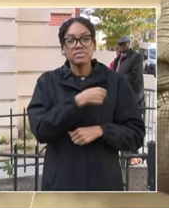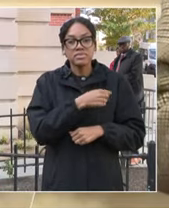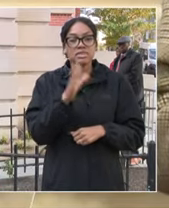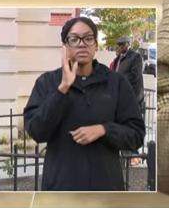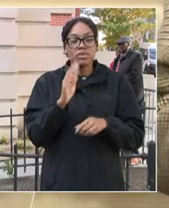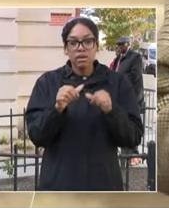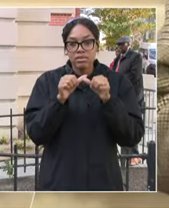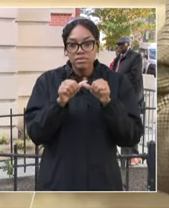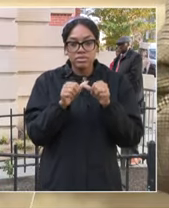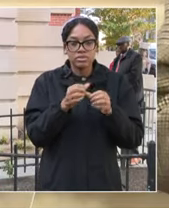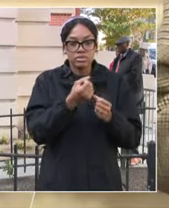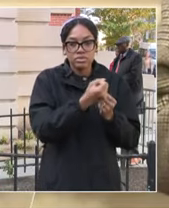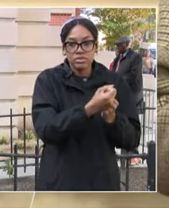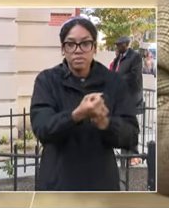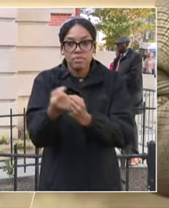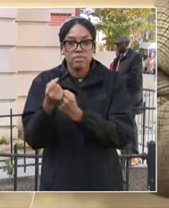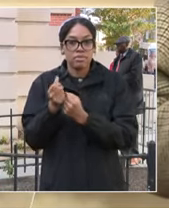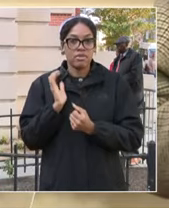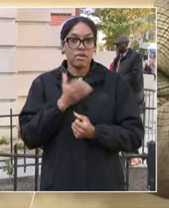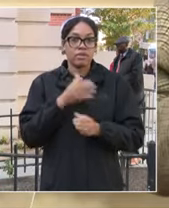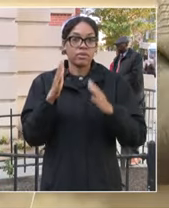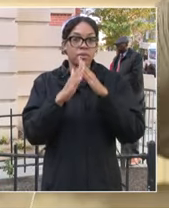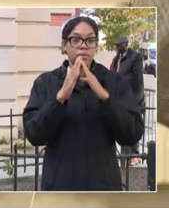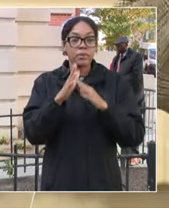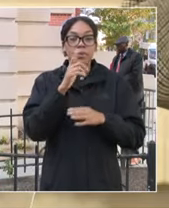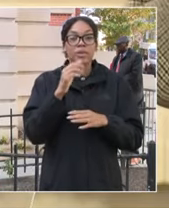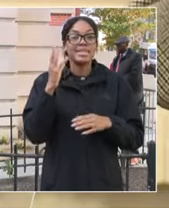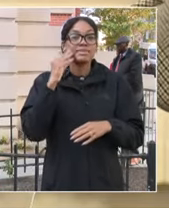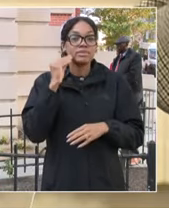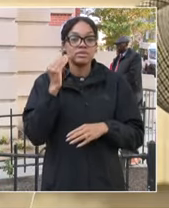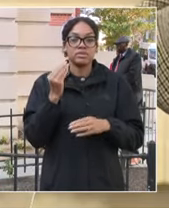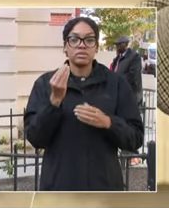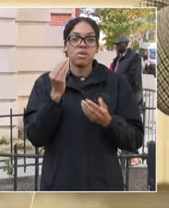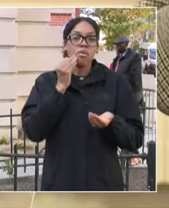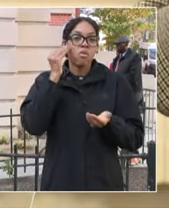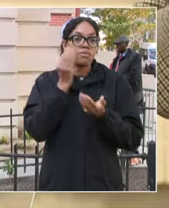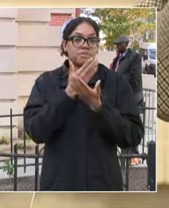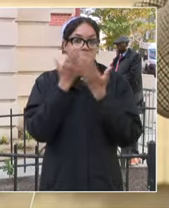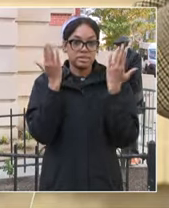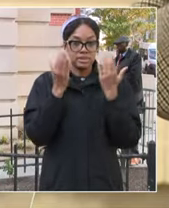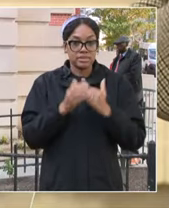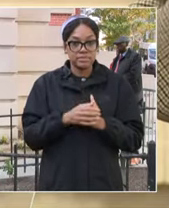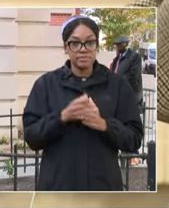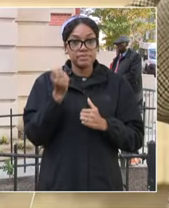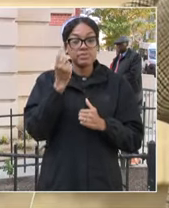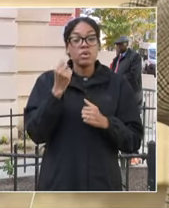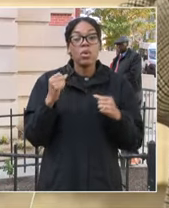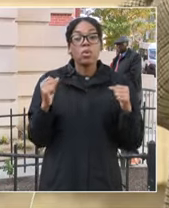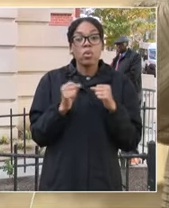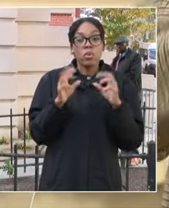experiencing homelessness. We know that cold weather injuries are preventable.